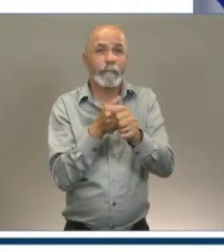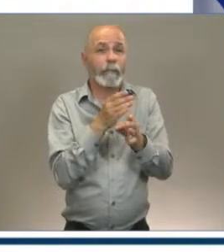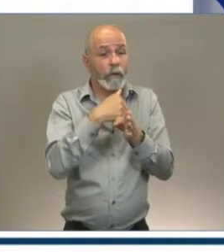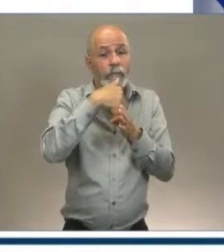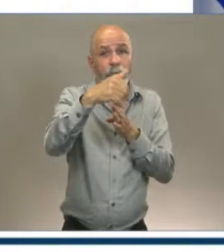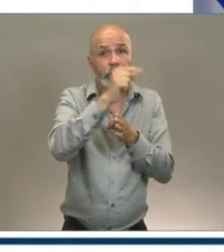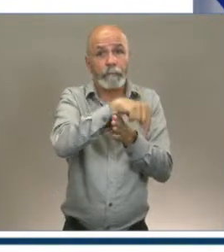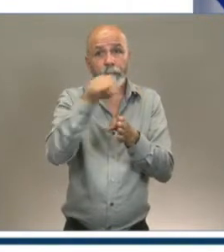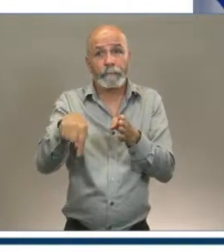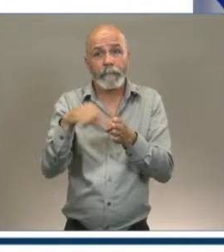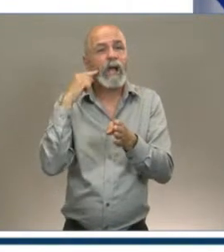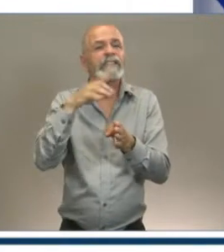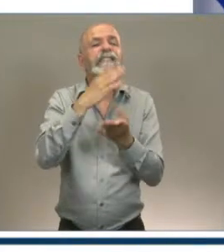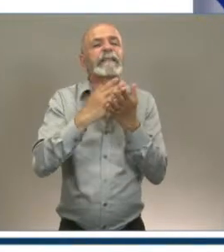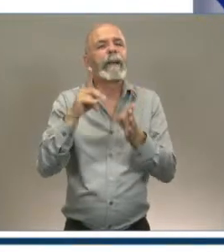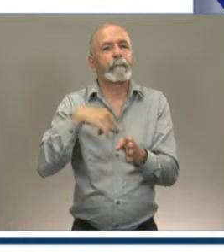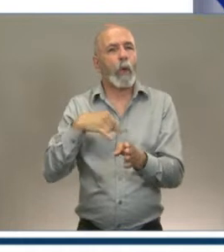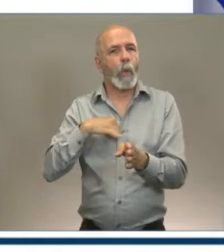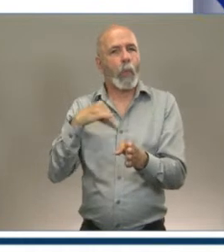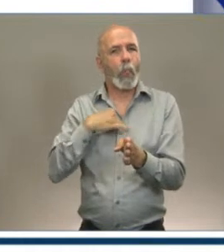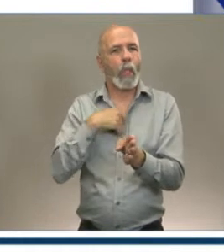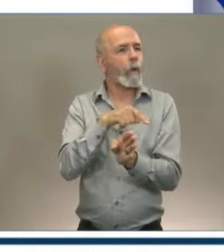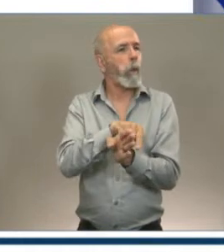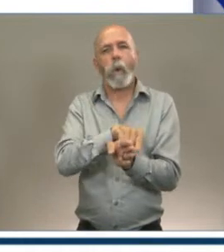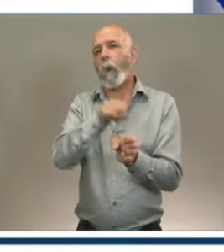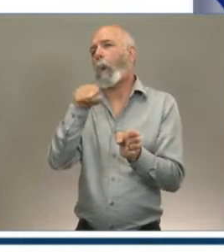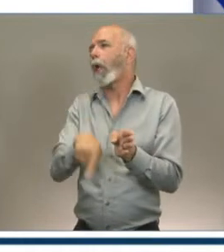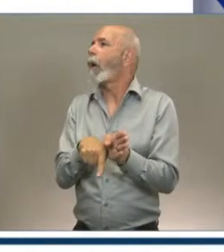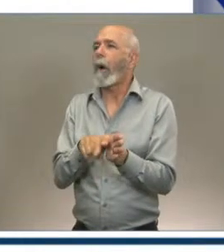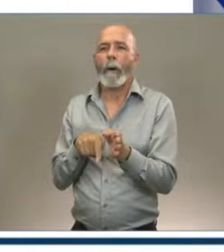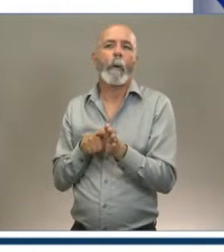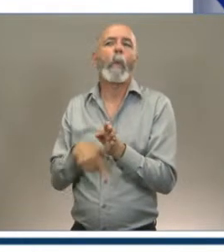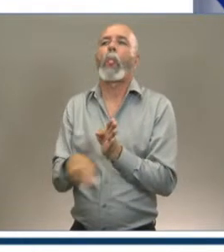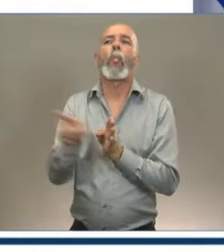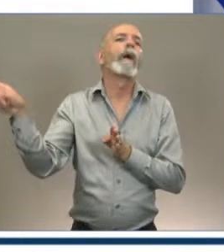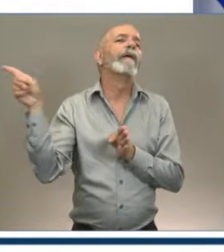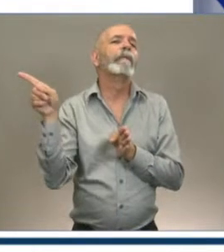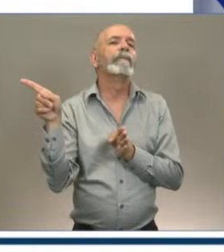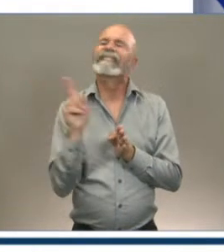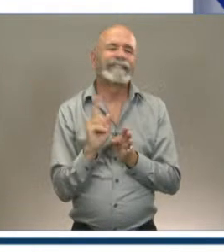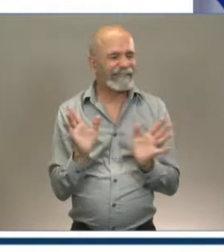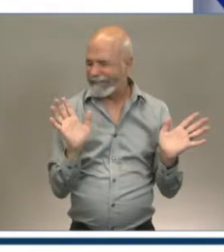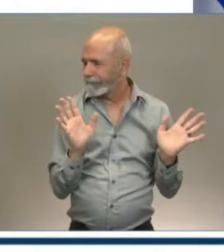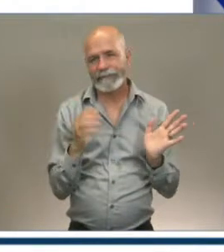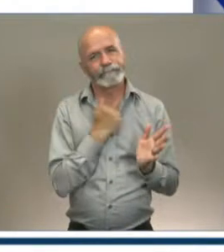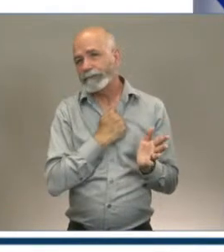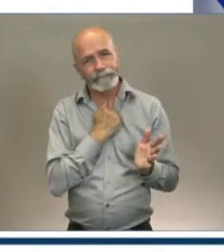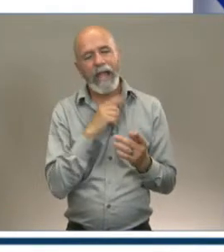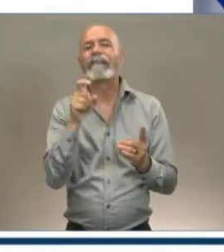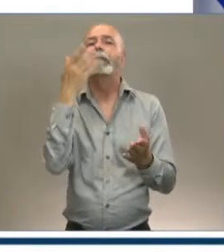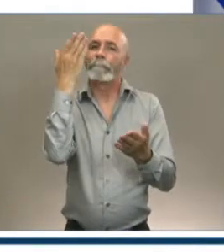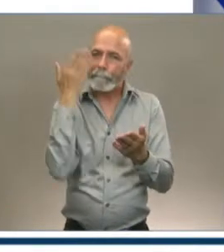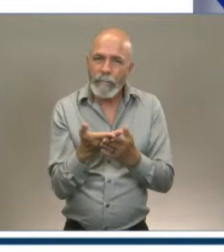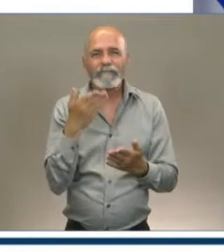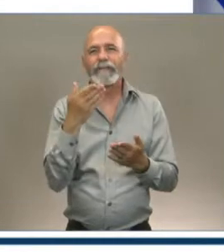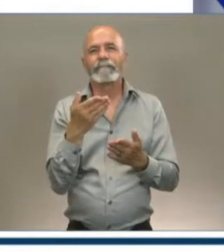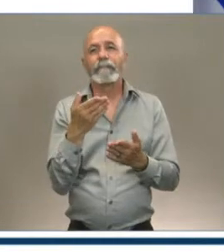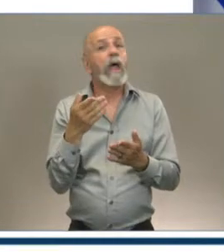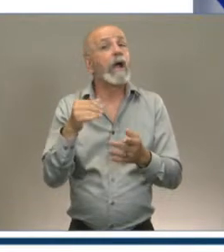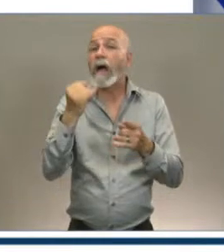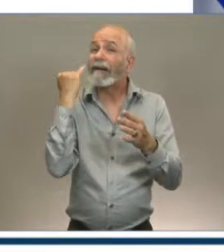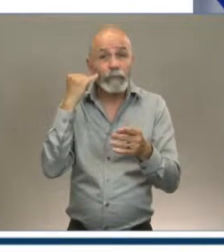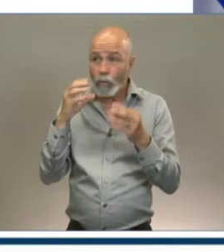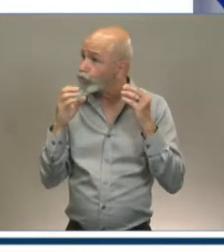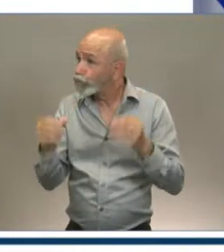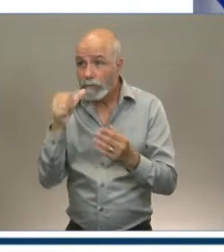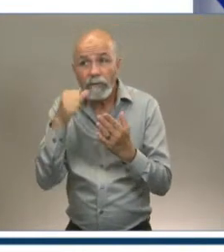in dishonestly. And we need to make sure that we have some level of documentation. It doesn't have to be a letter from their employer, but they